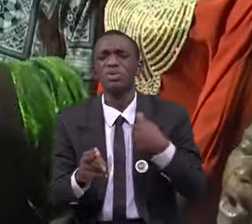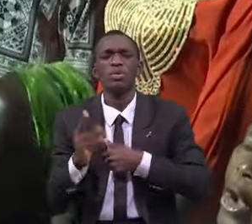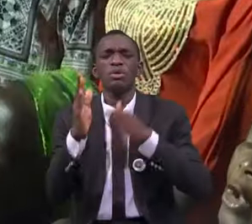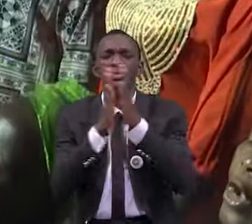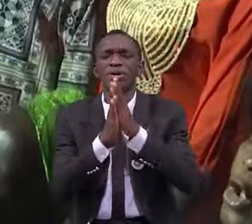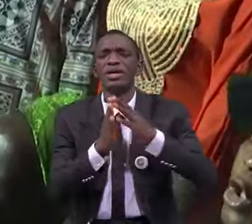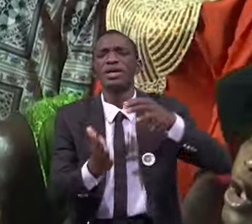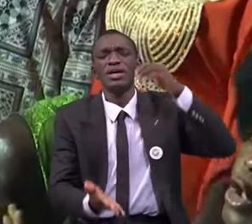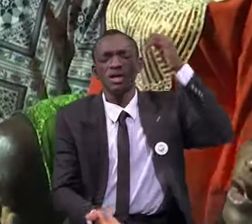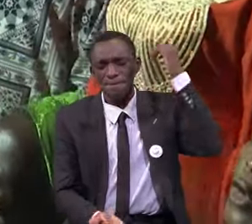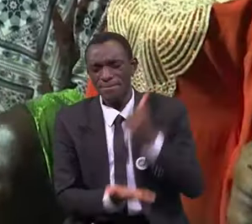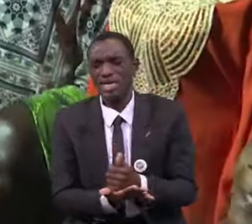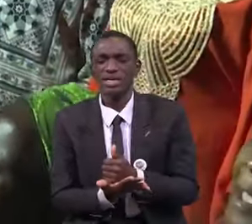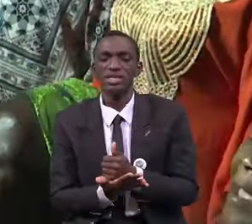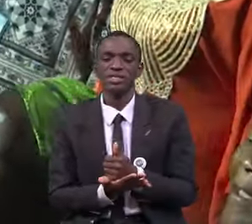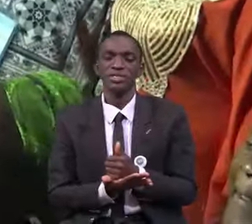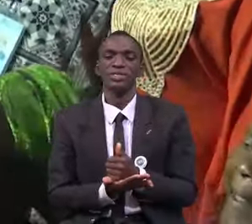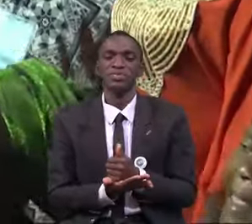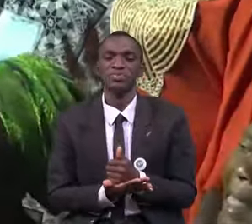pray.